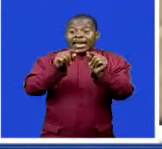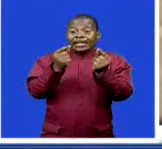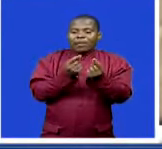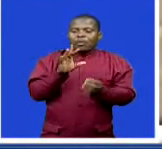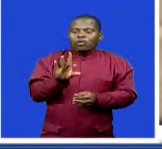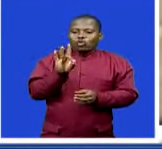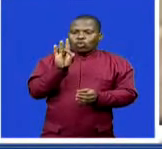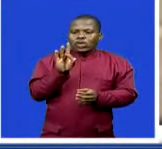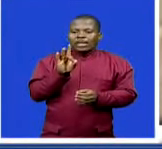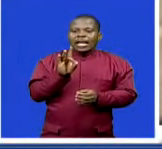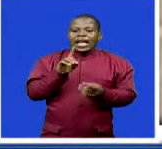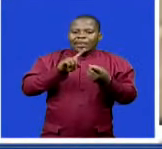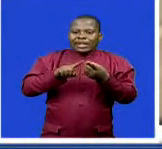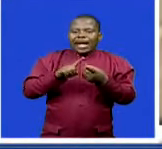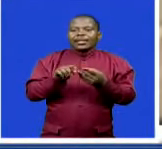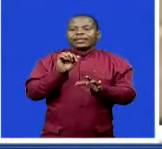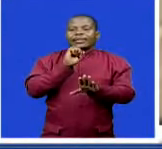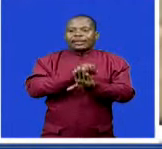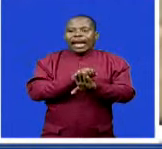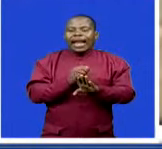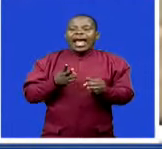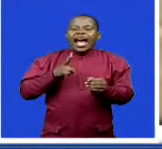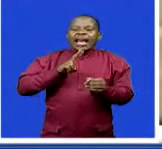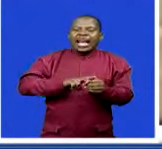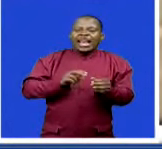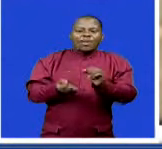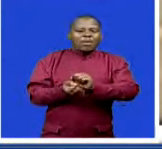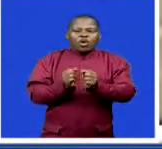we have my challenges